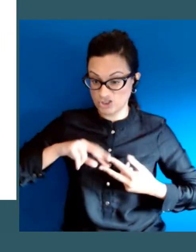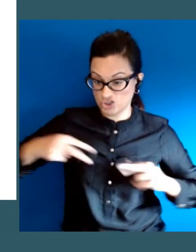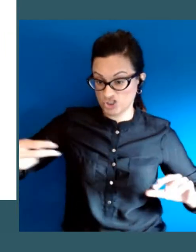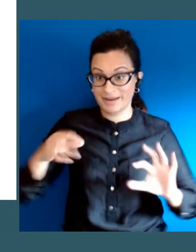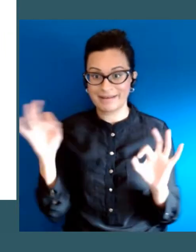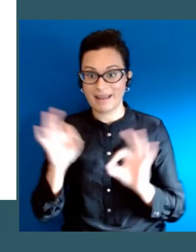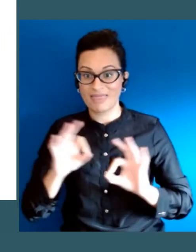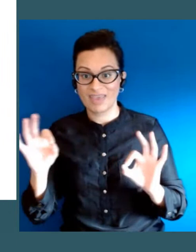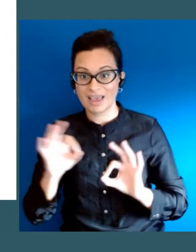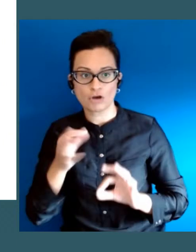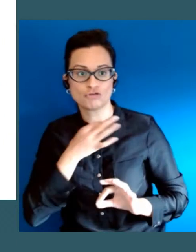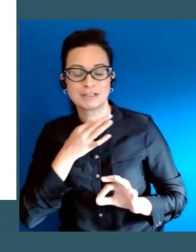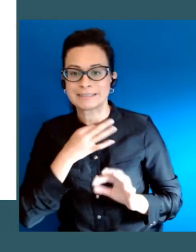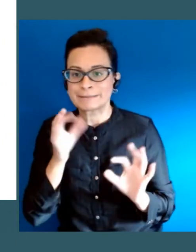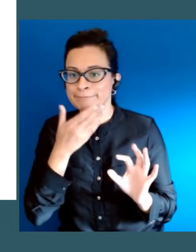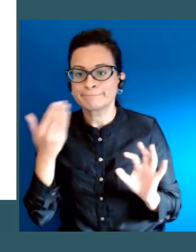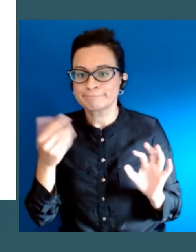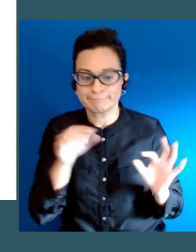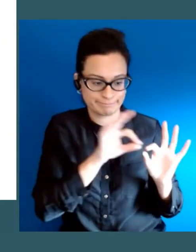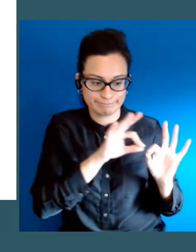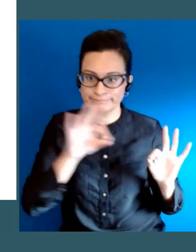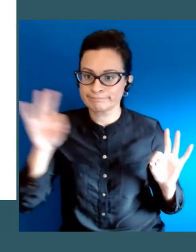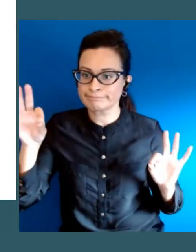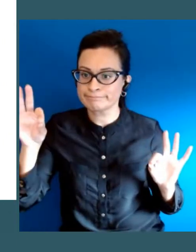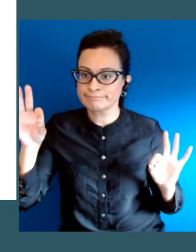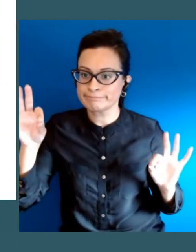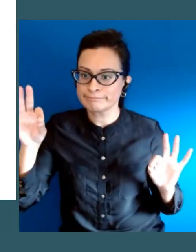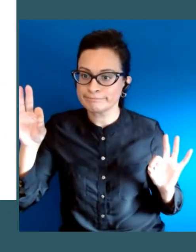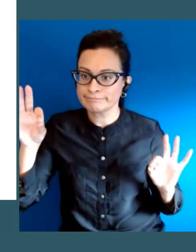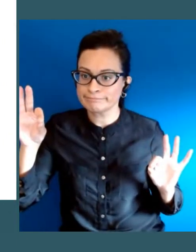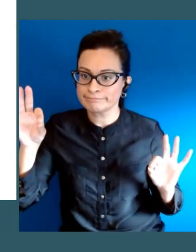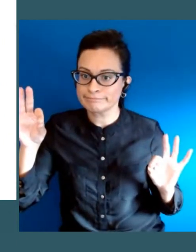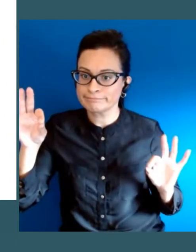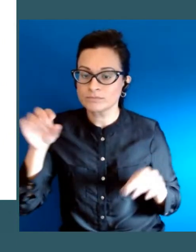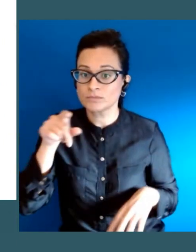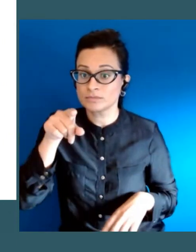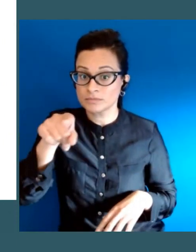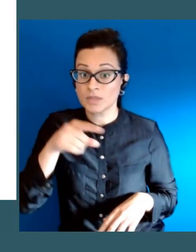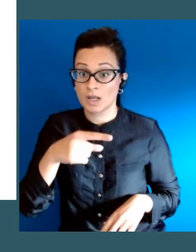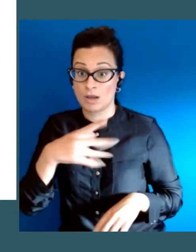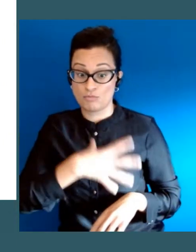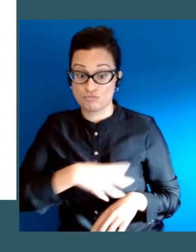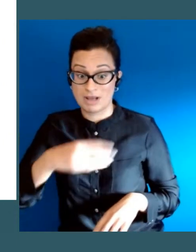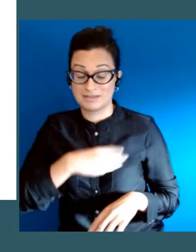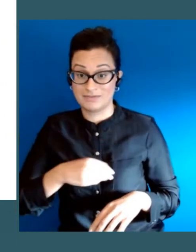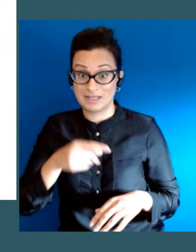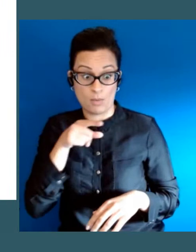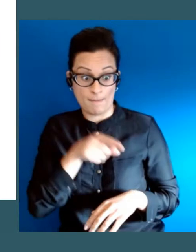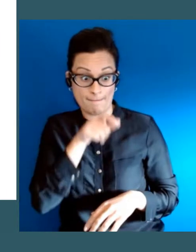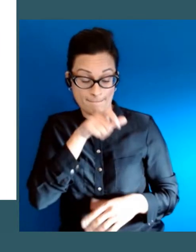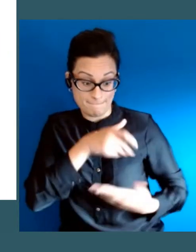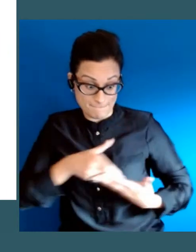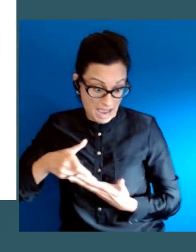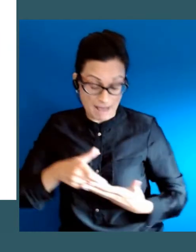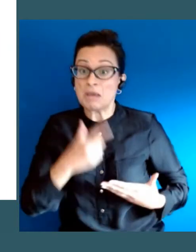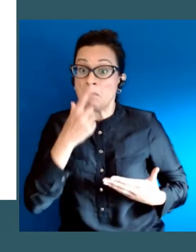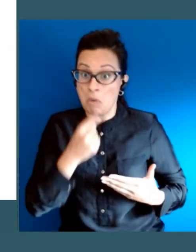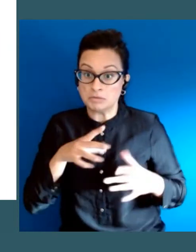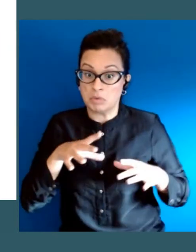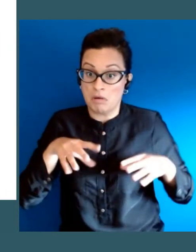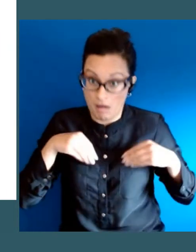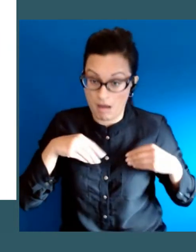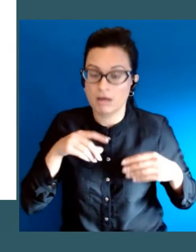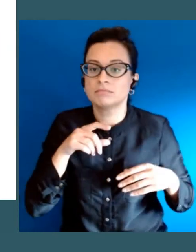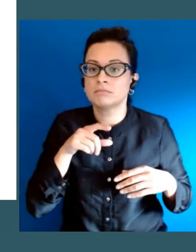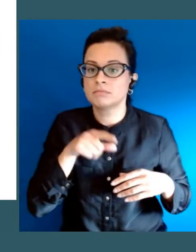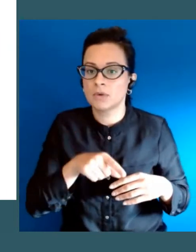mutation. So a breastfeed in a susceptible infant is going to have a